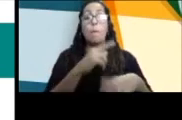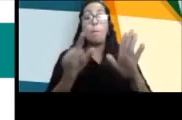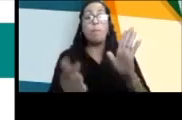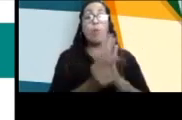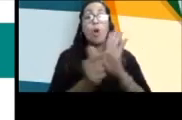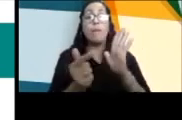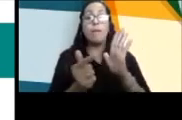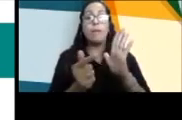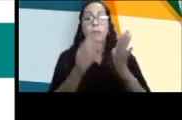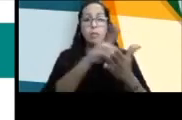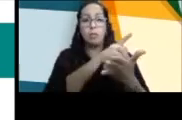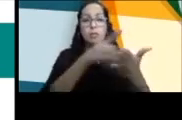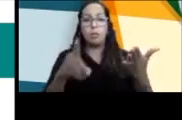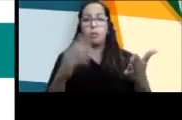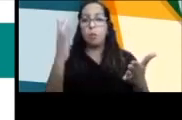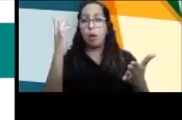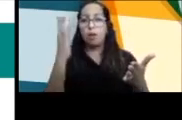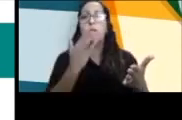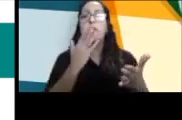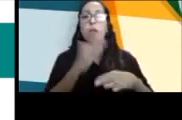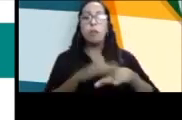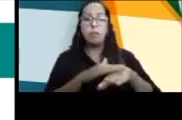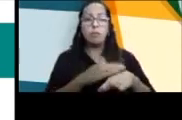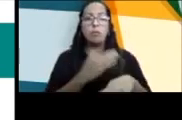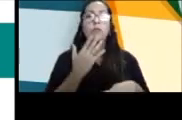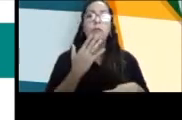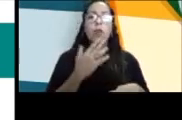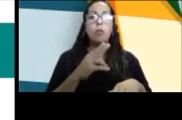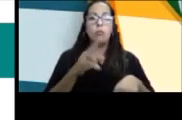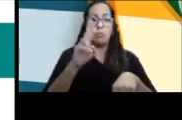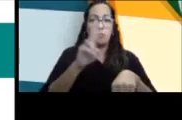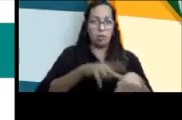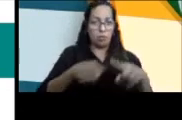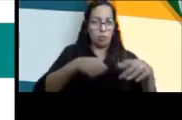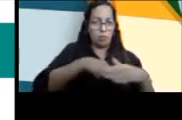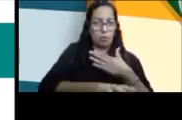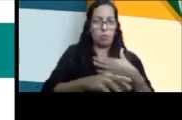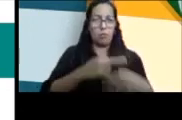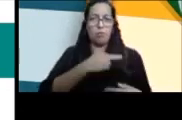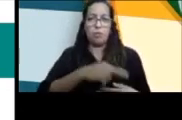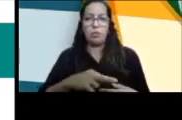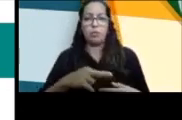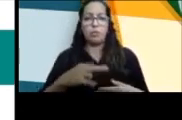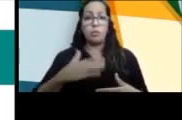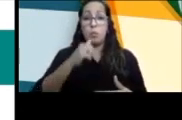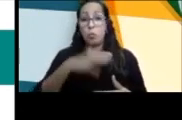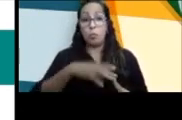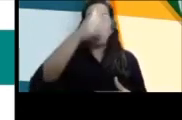of race, color, national origin, religion, sex, family status, and disability.